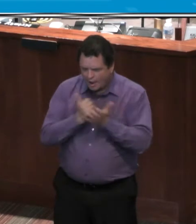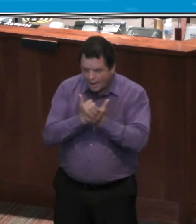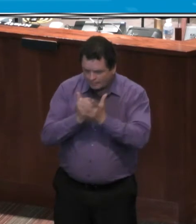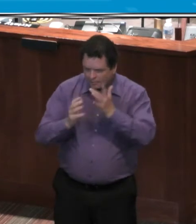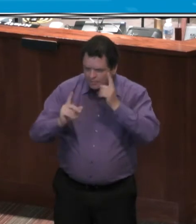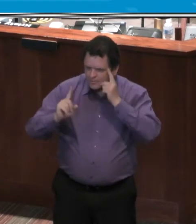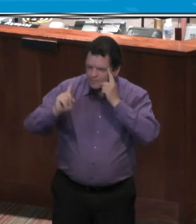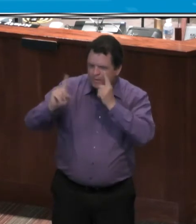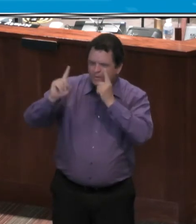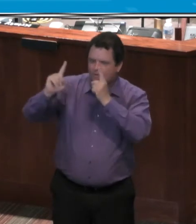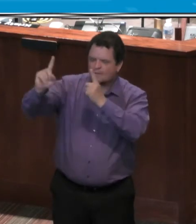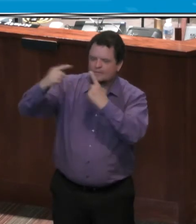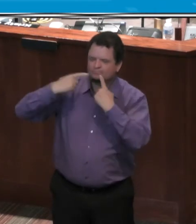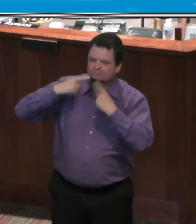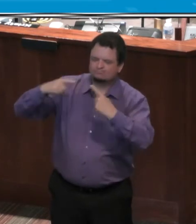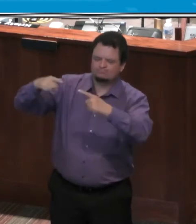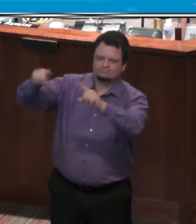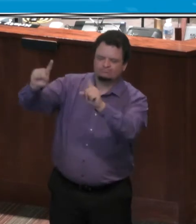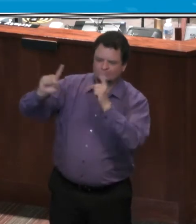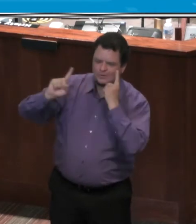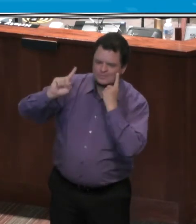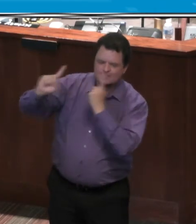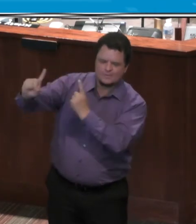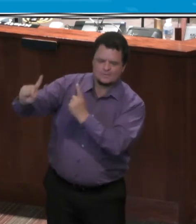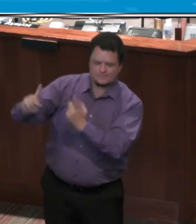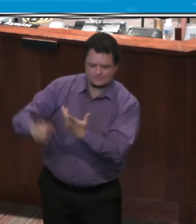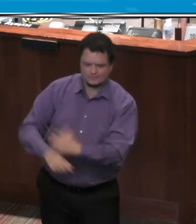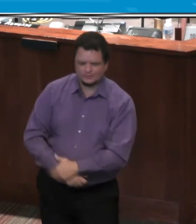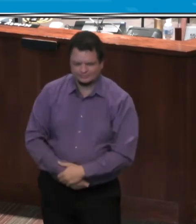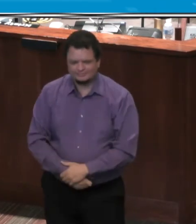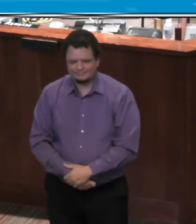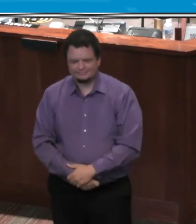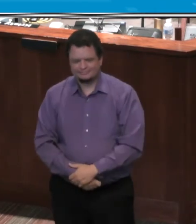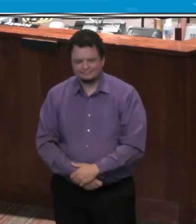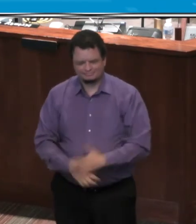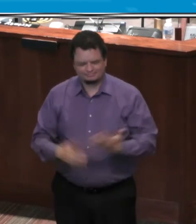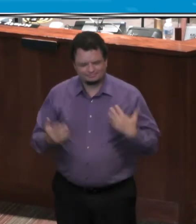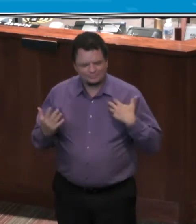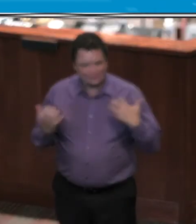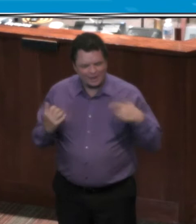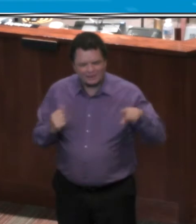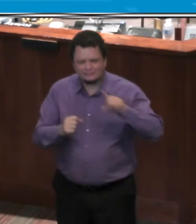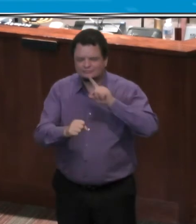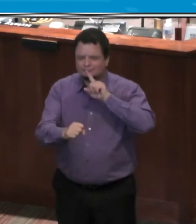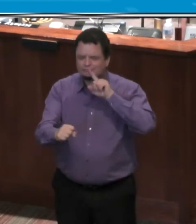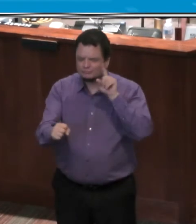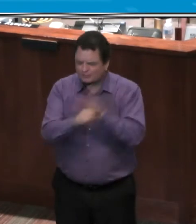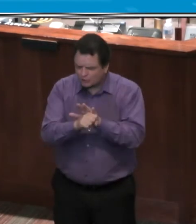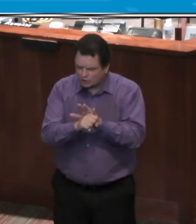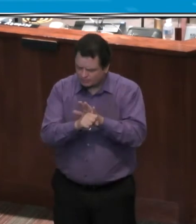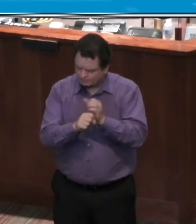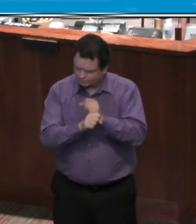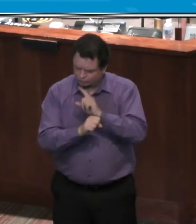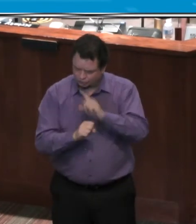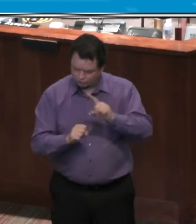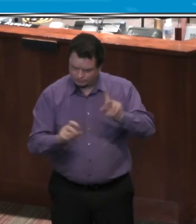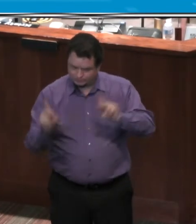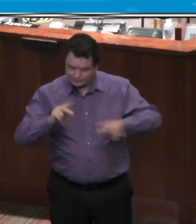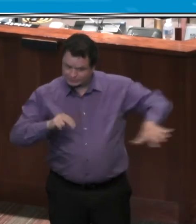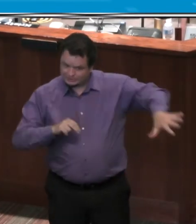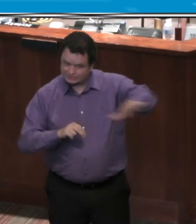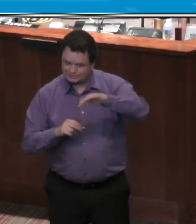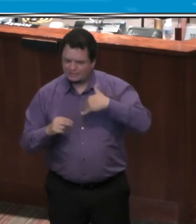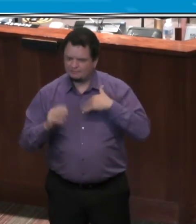that they are setting out to achieve to ensure that they have a wonderful quality of life here within the county. And